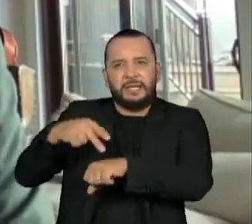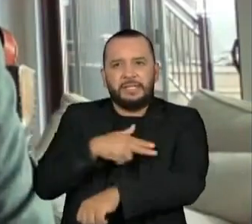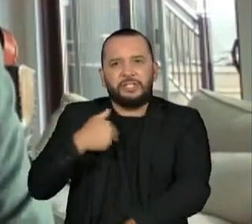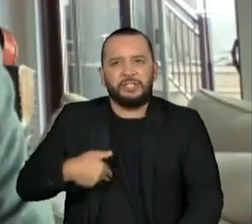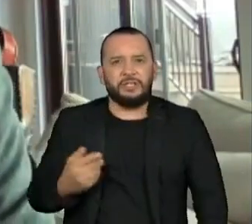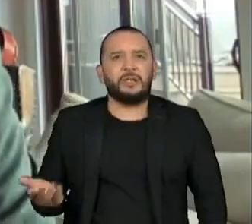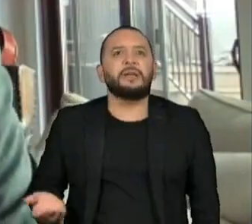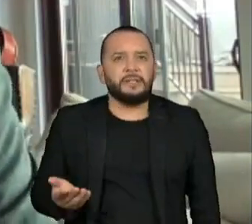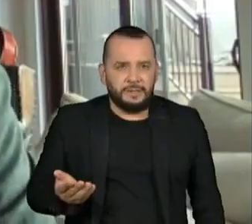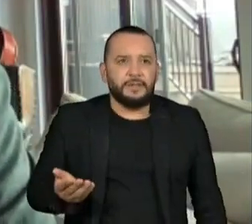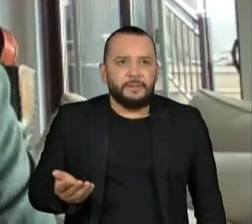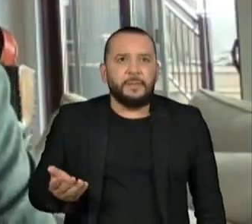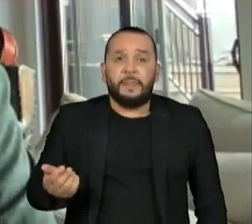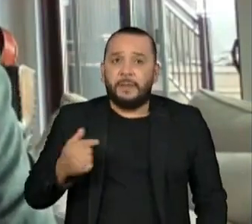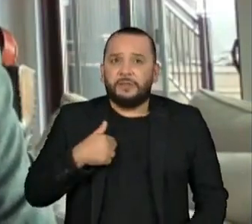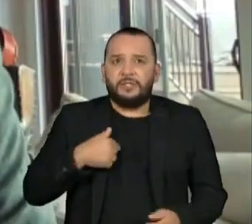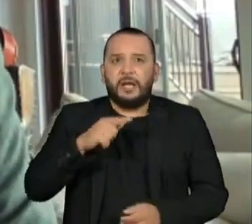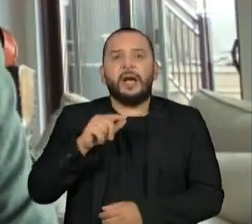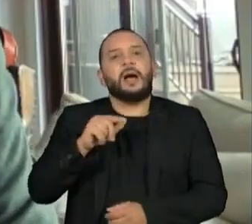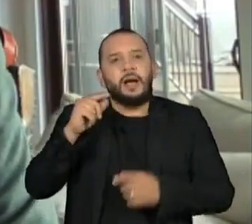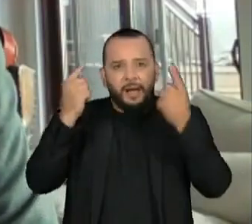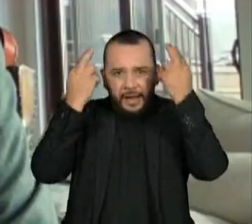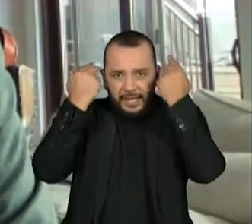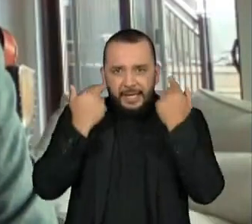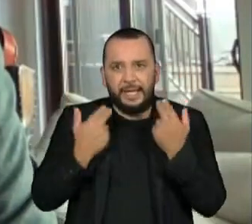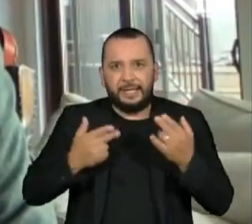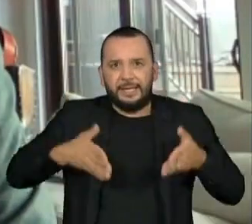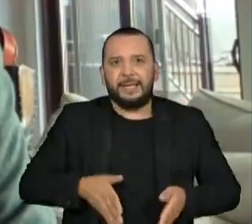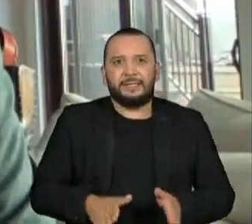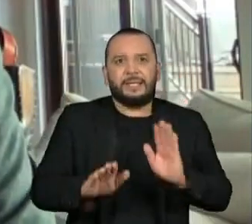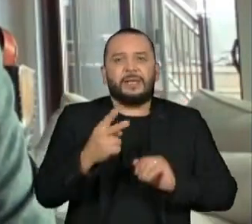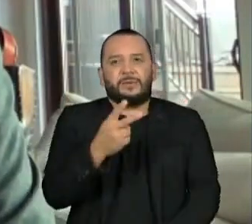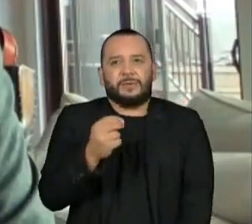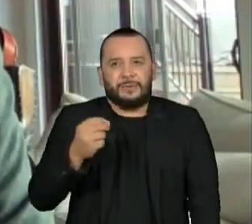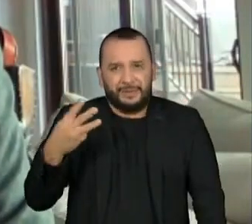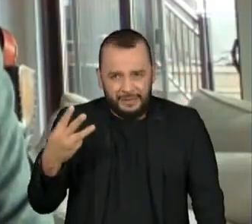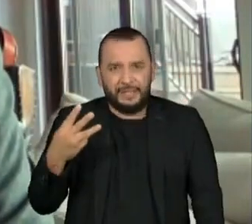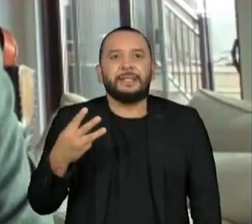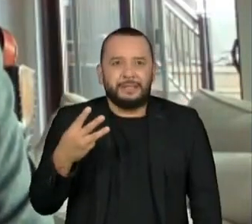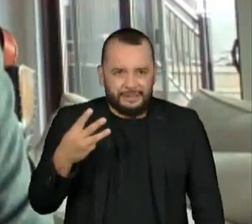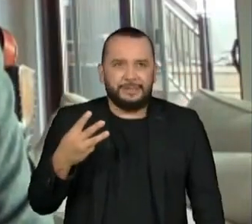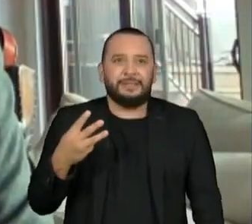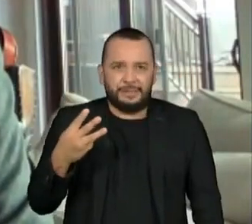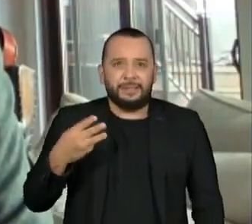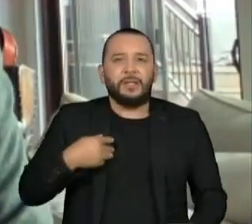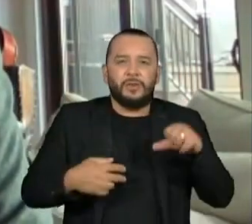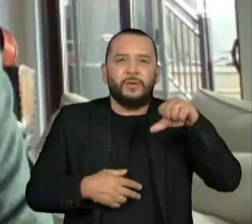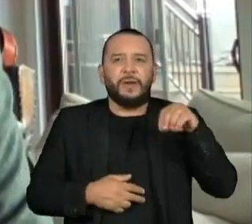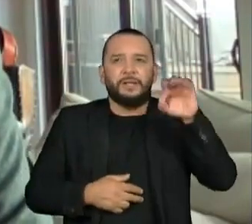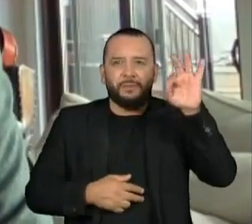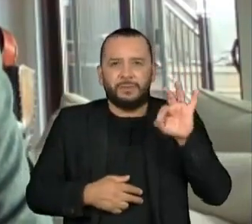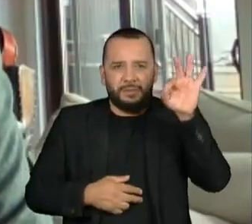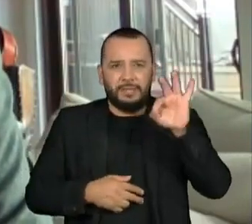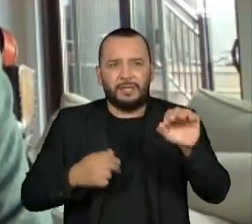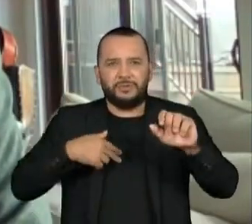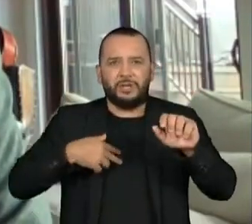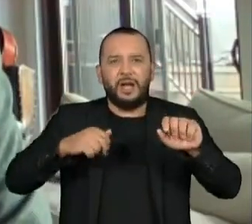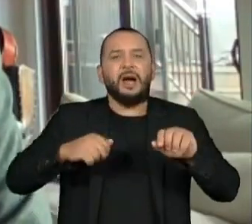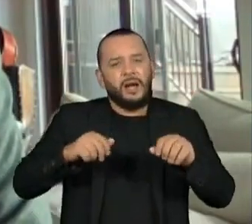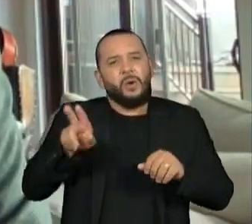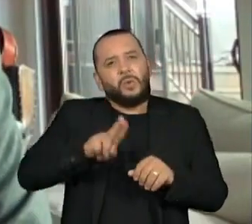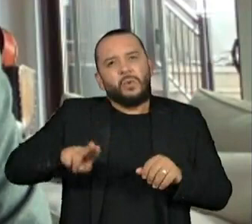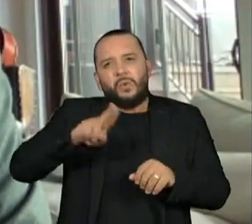challenge, since Greta Thunberg was born in 2003, more than 90% of the increase in